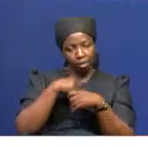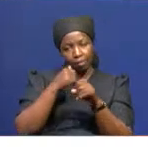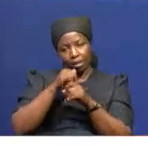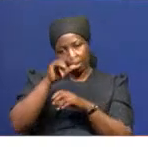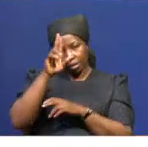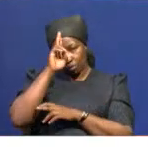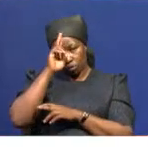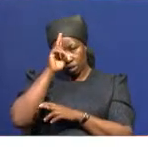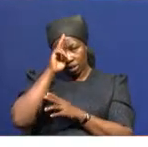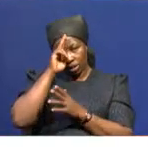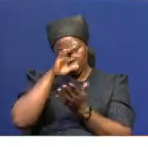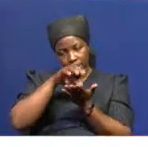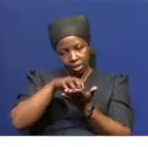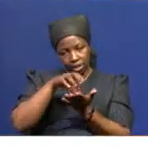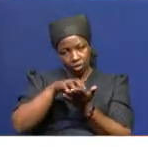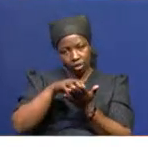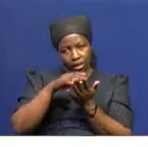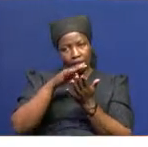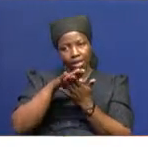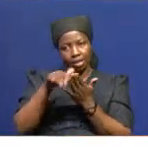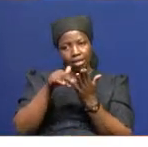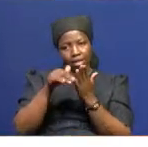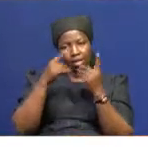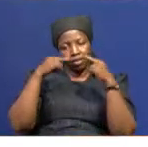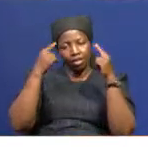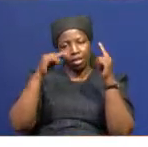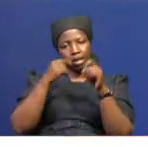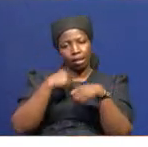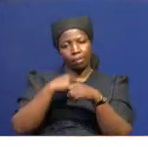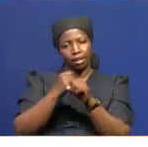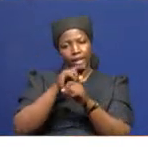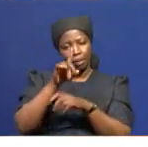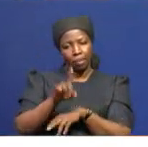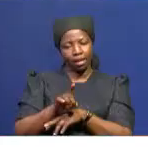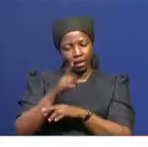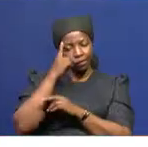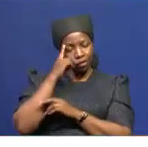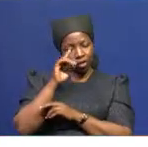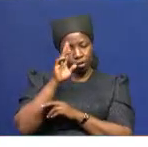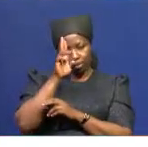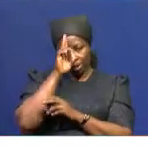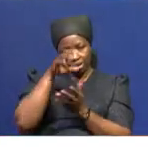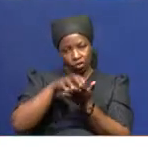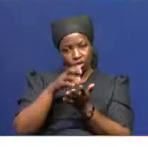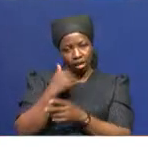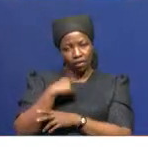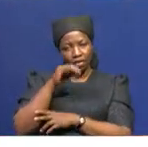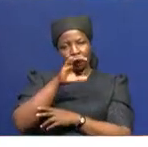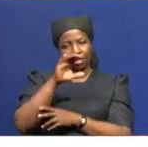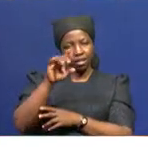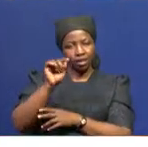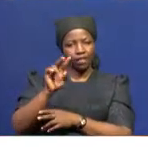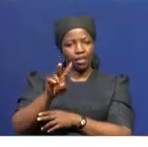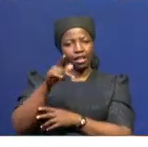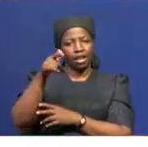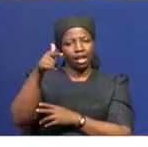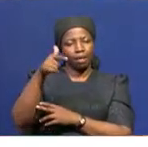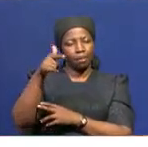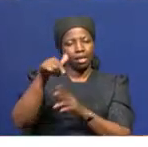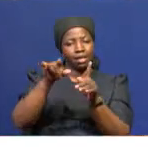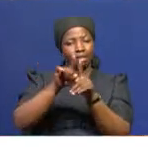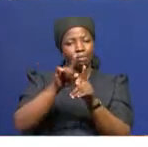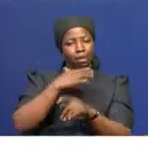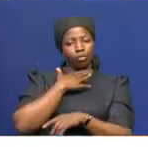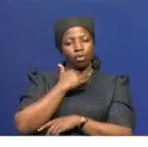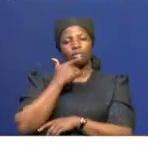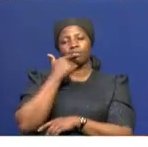station a center of excellence and making it mandatory for all these police stations to have the CCTV cameras. I also needed to say that it is not